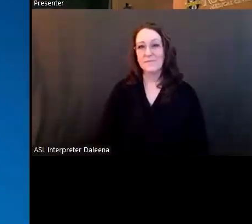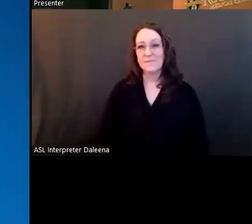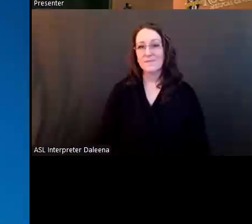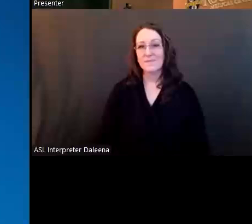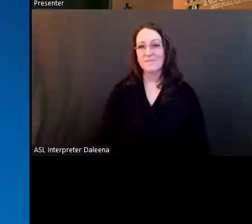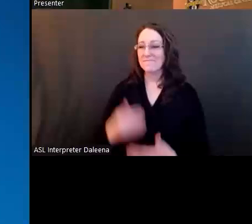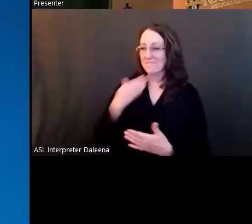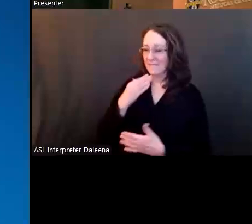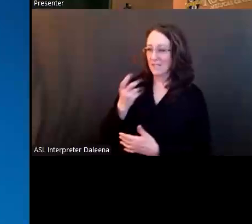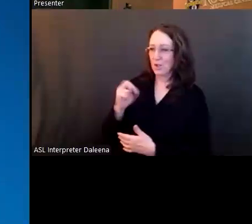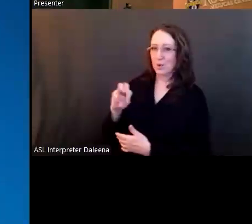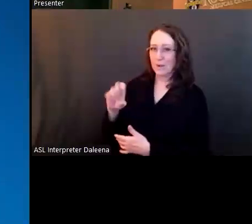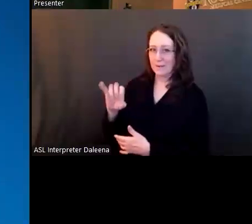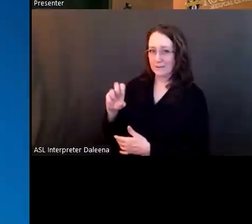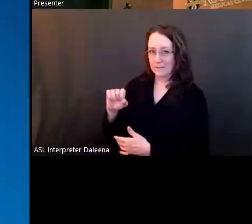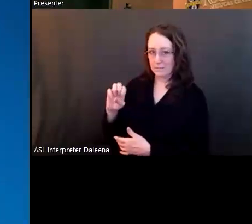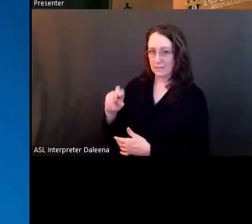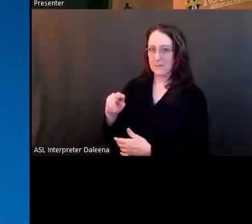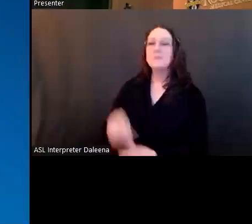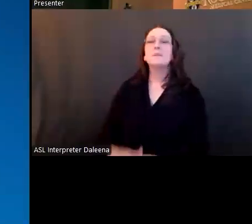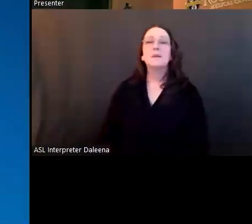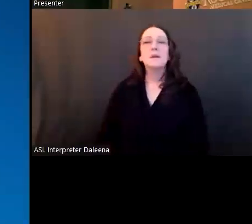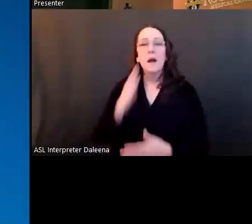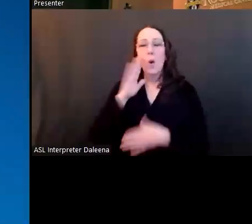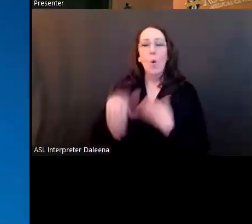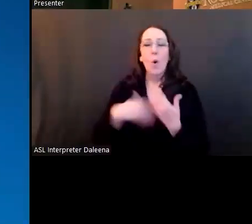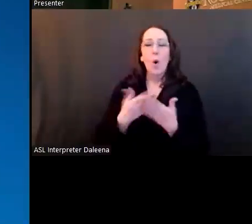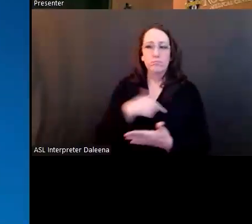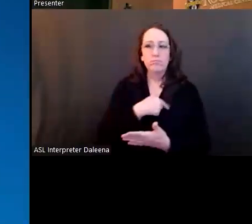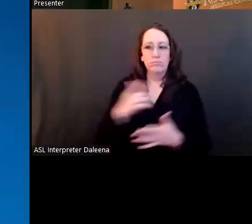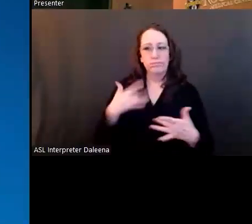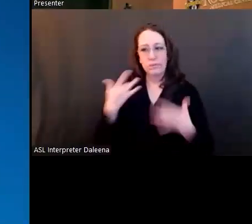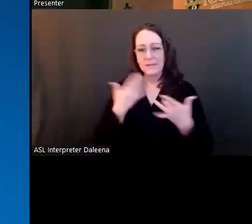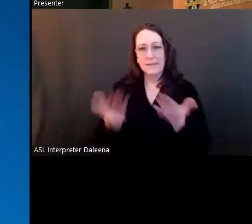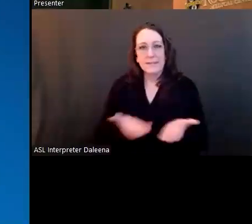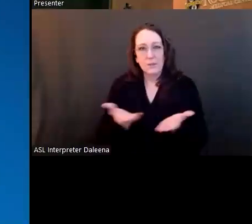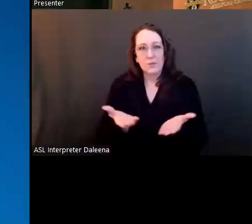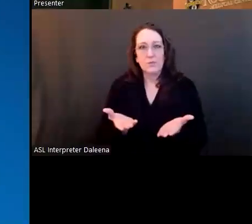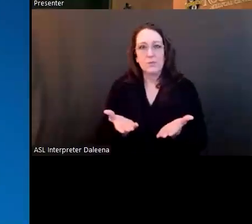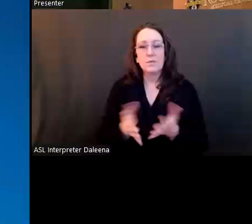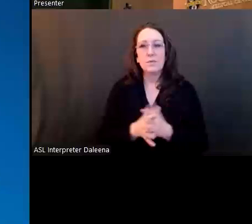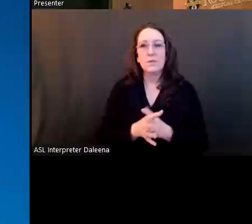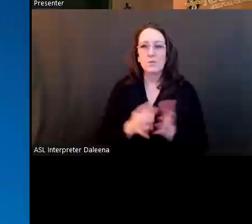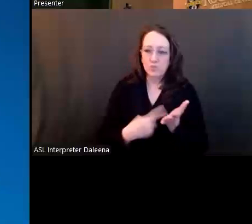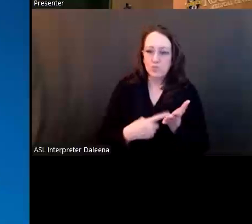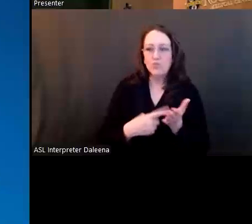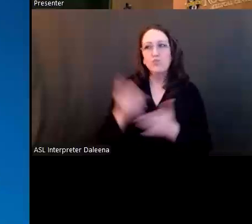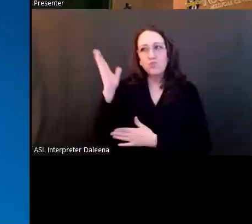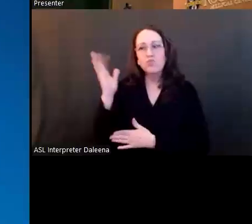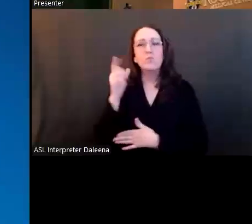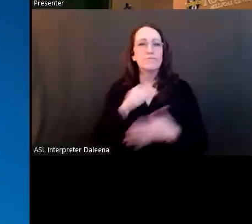Thanks, Dr. Weissman. I know all of us are excited to be here and talk about these exciting developments as